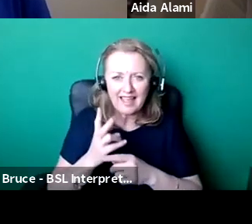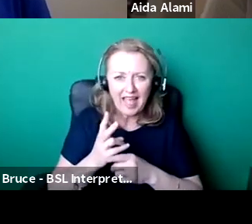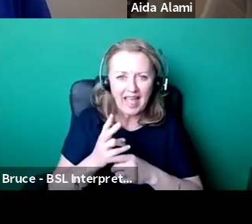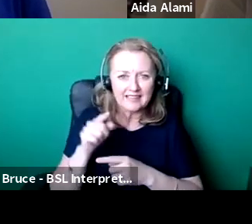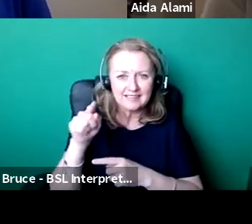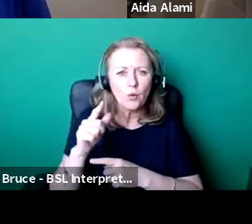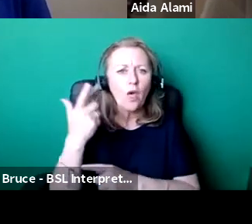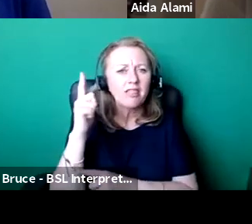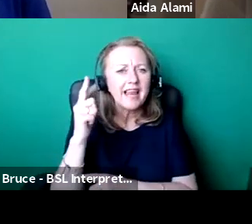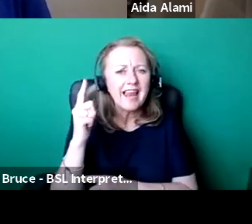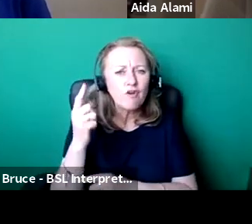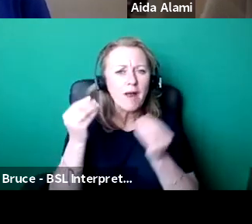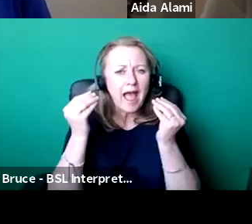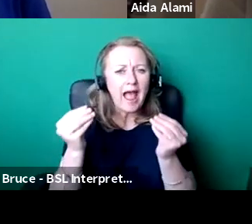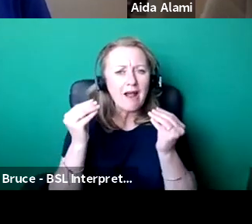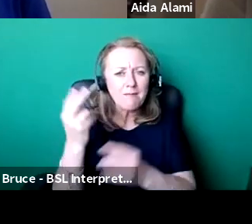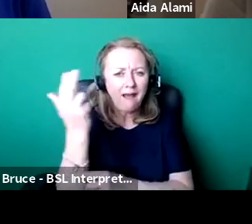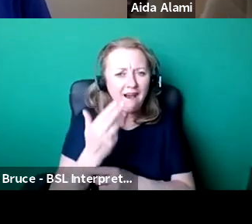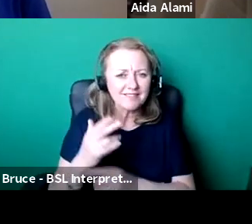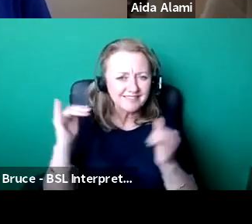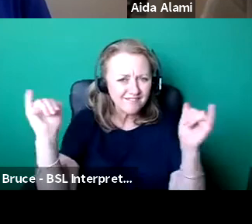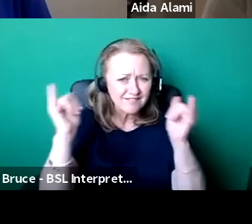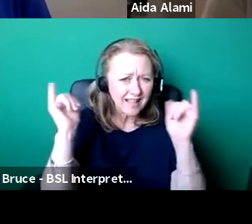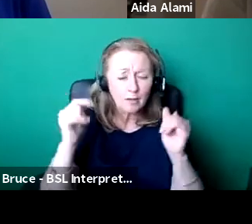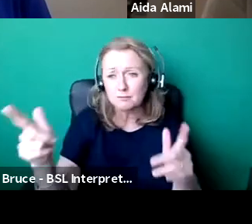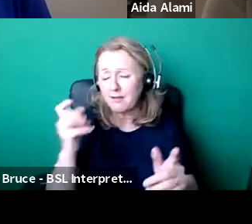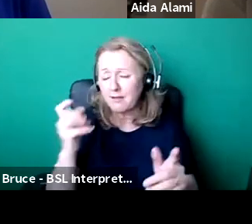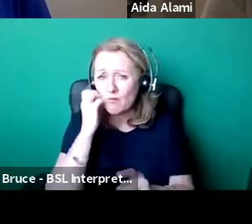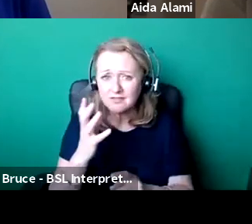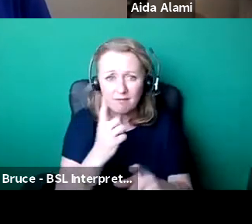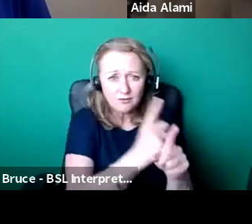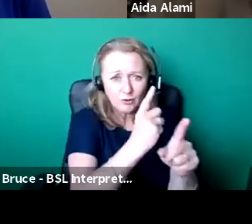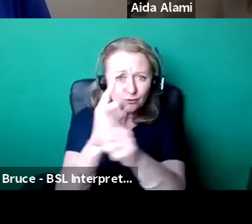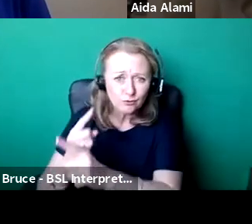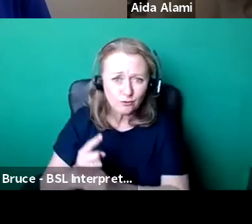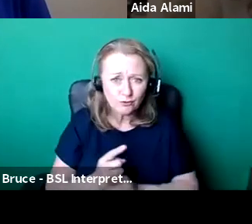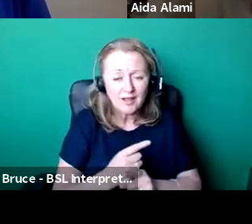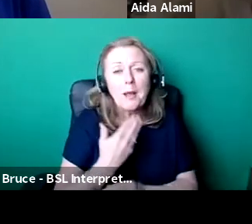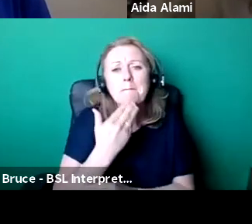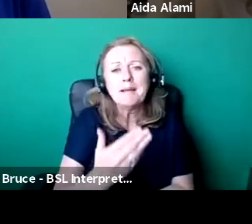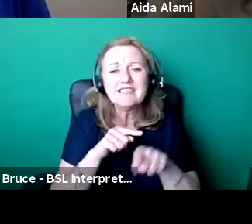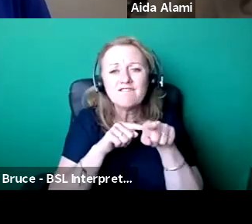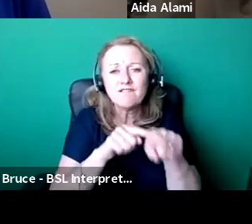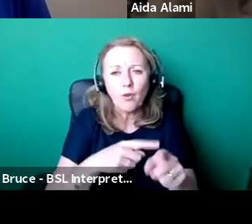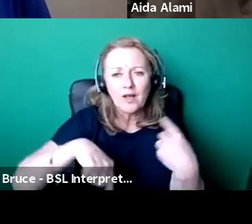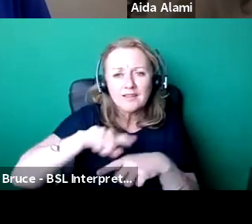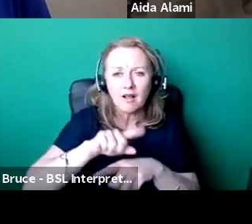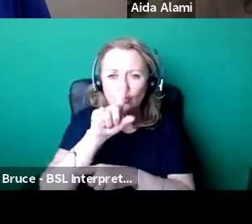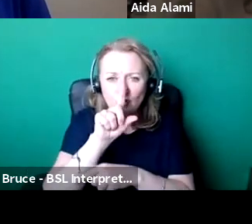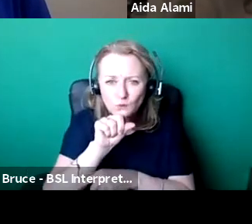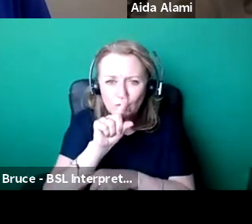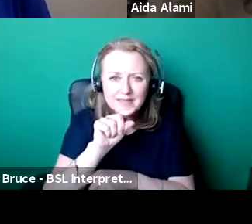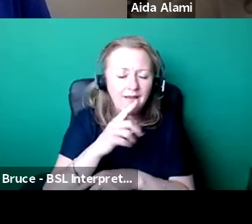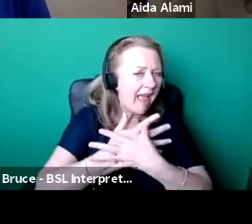Liverpool Arab Arts Festival for arranging this. It's been so much fun speaking to everybody. Please follow us all on Twitter. And if you have any